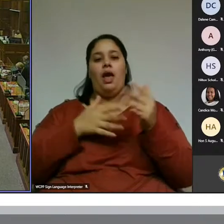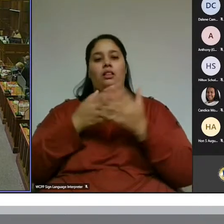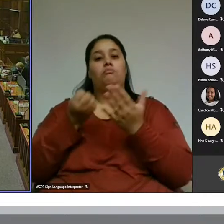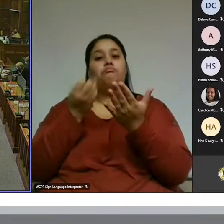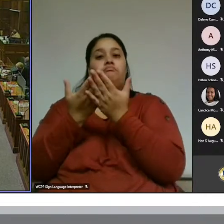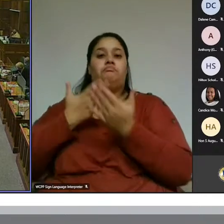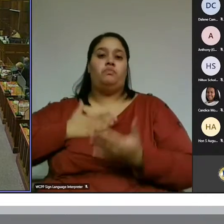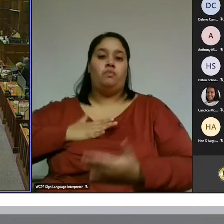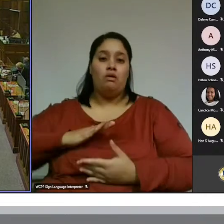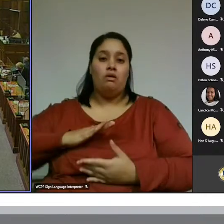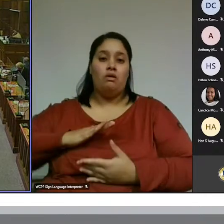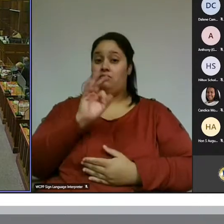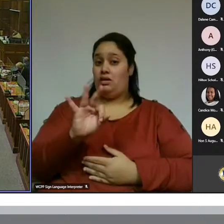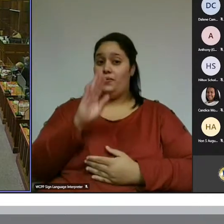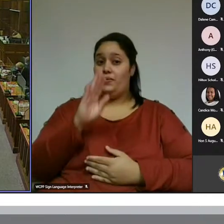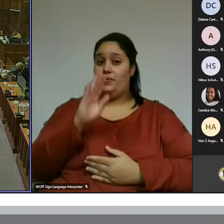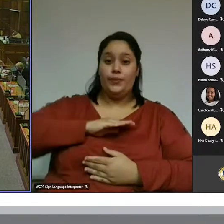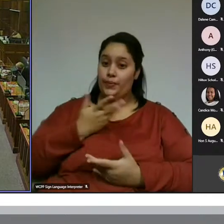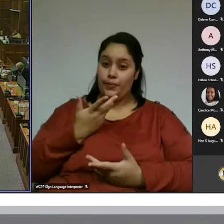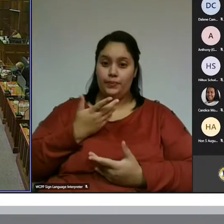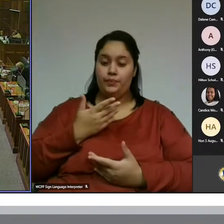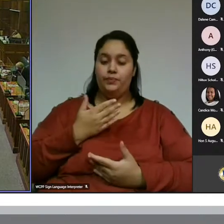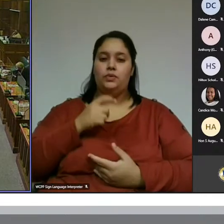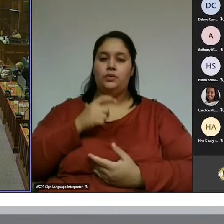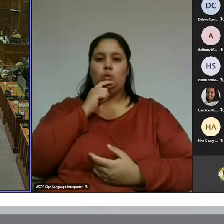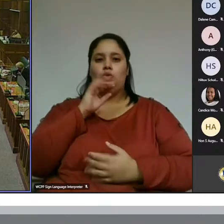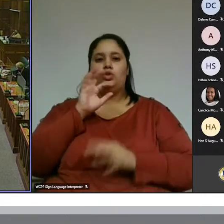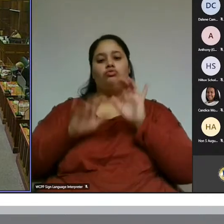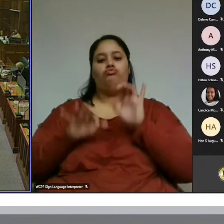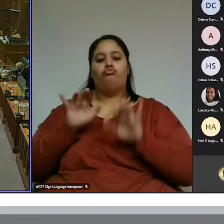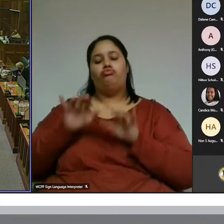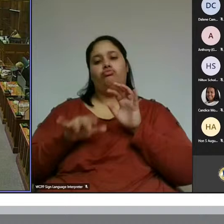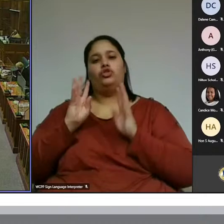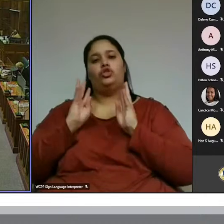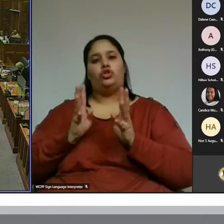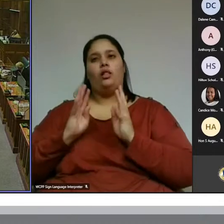you may also use the chat function to